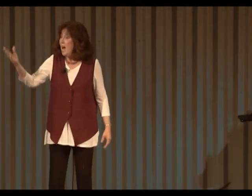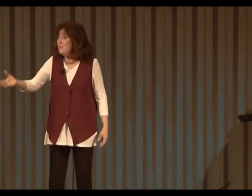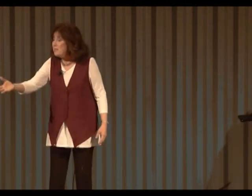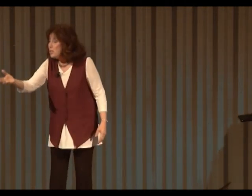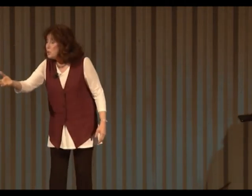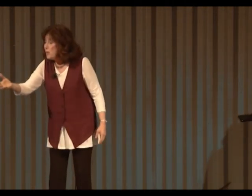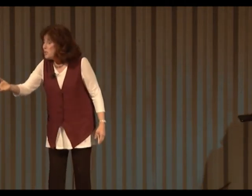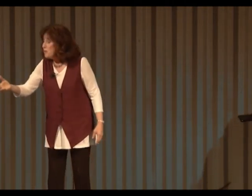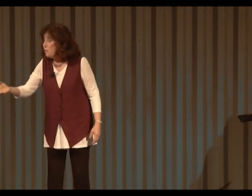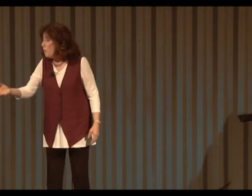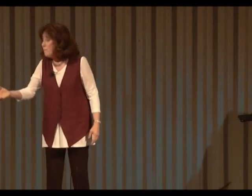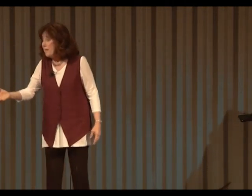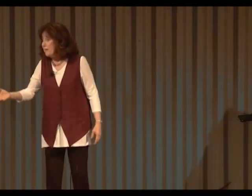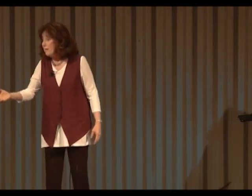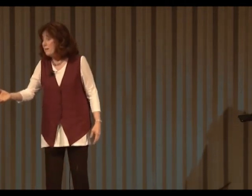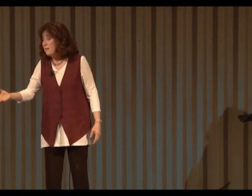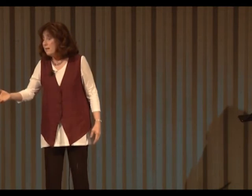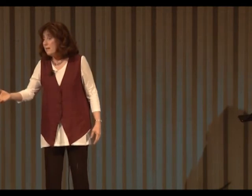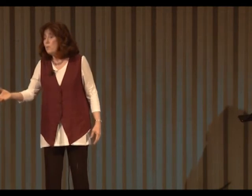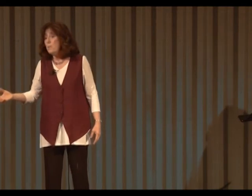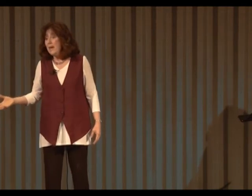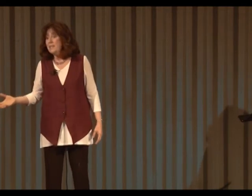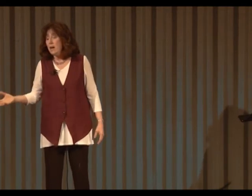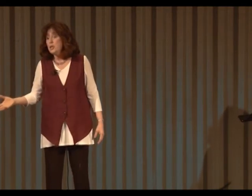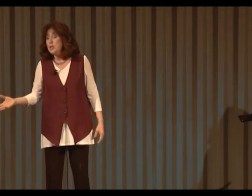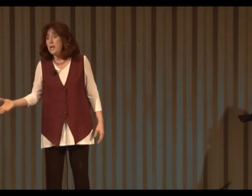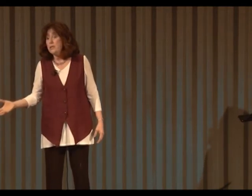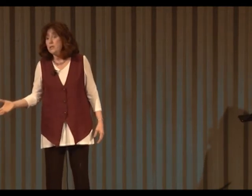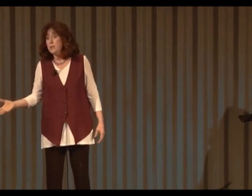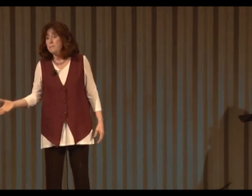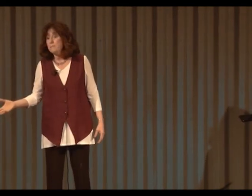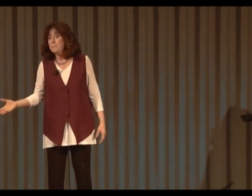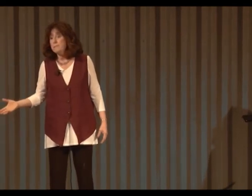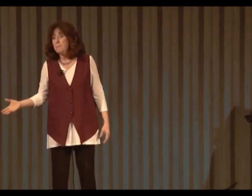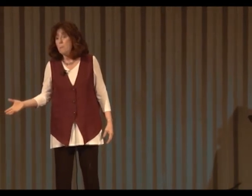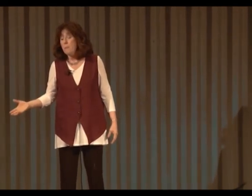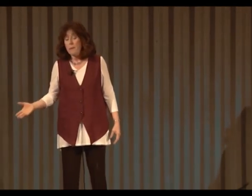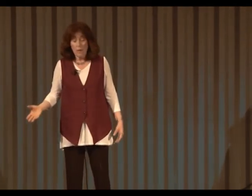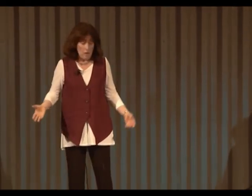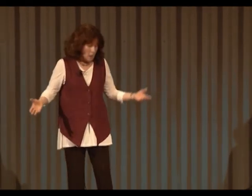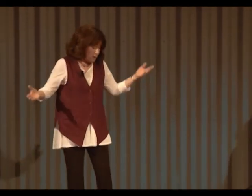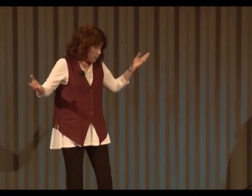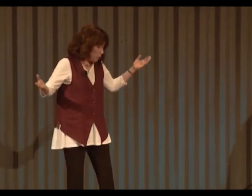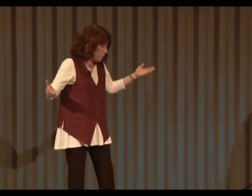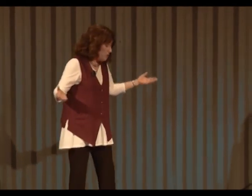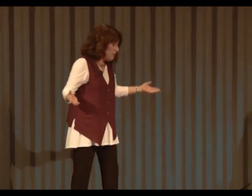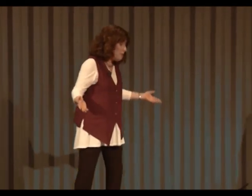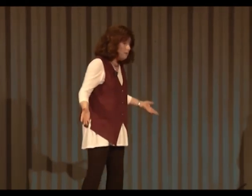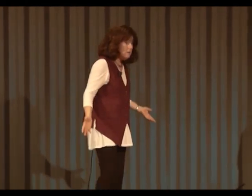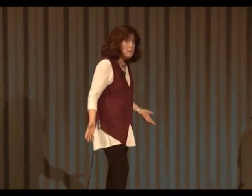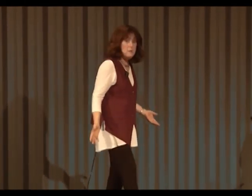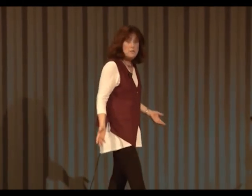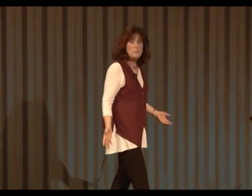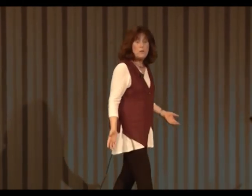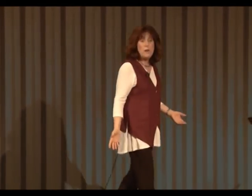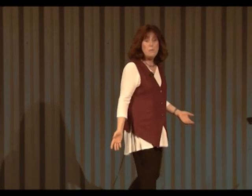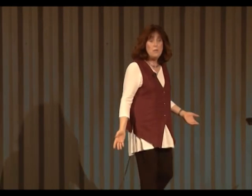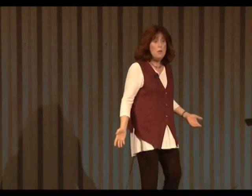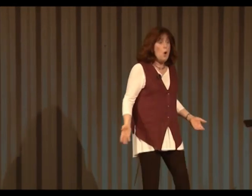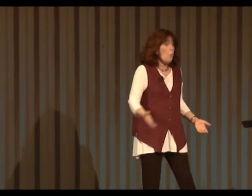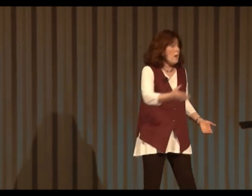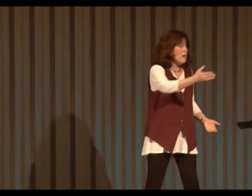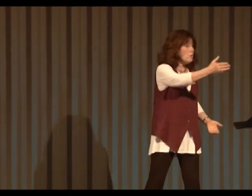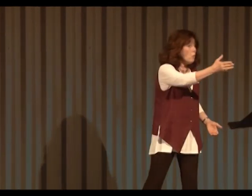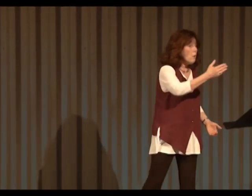God. And the situation of the women remained unchanged. "And so you see," said my